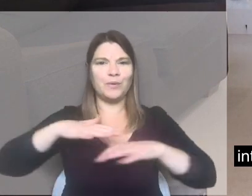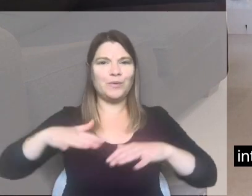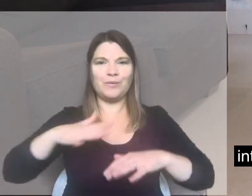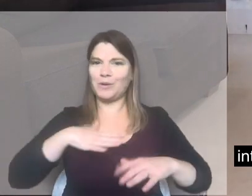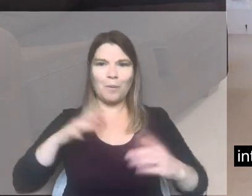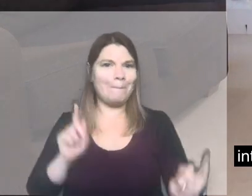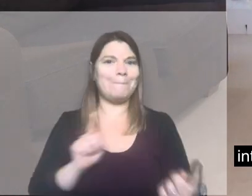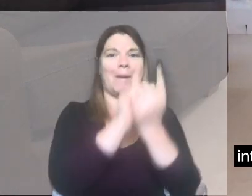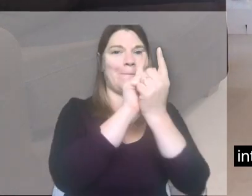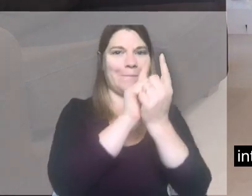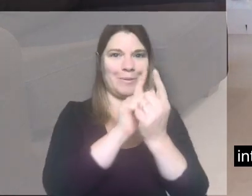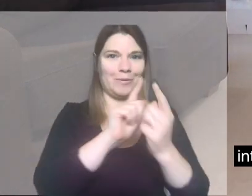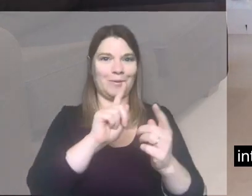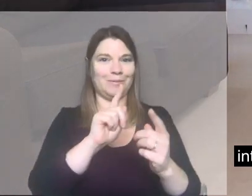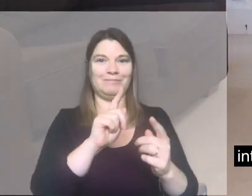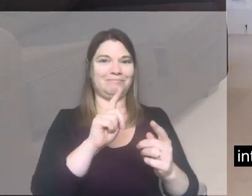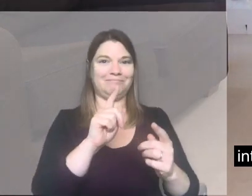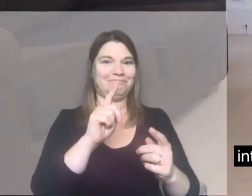breaking anything.